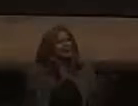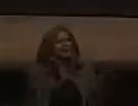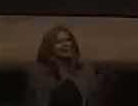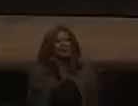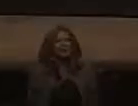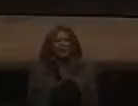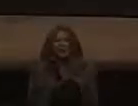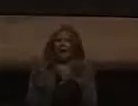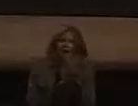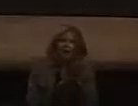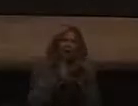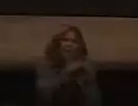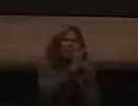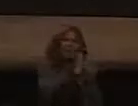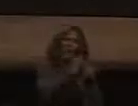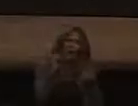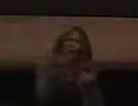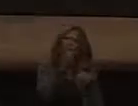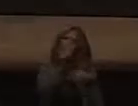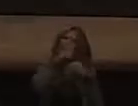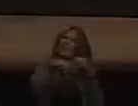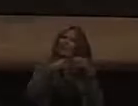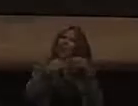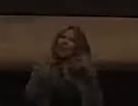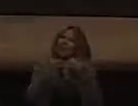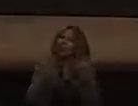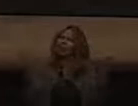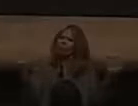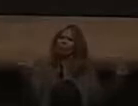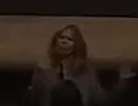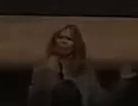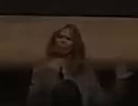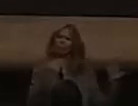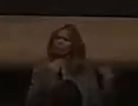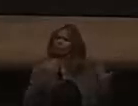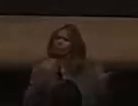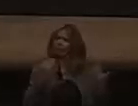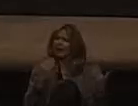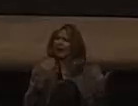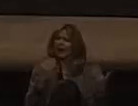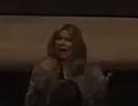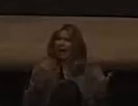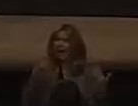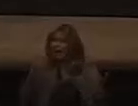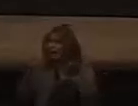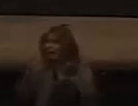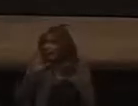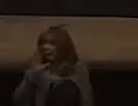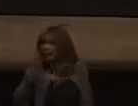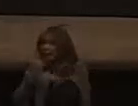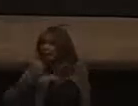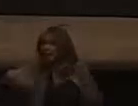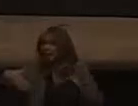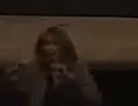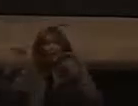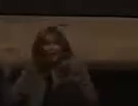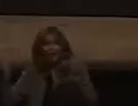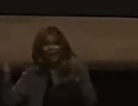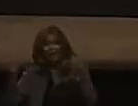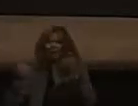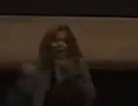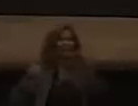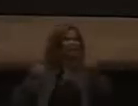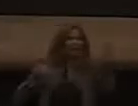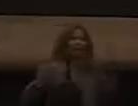cultural institutions that are going to be taking those customers away from them if they don't start doing the right thing.